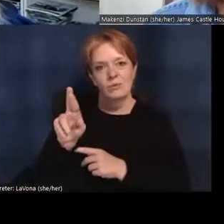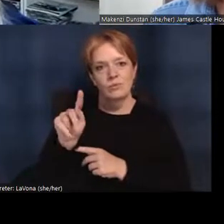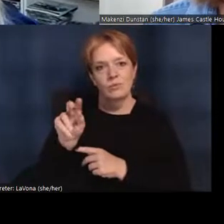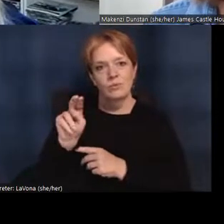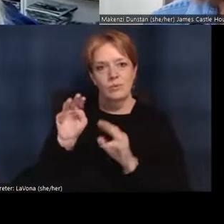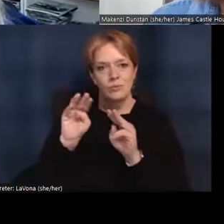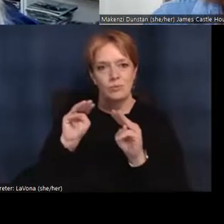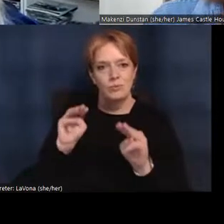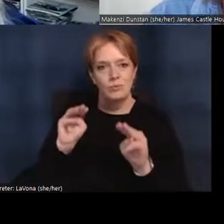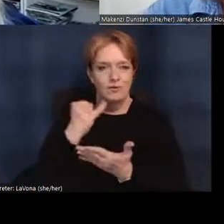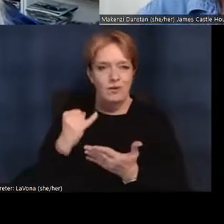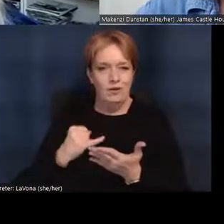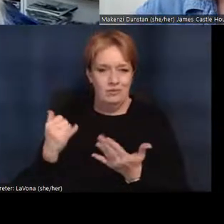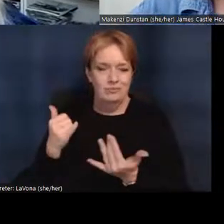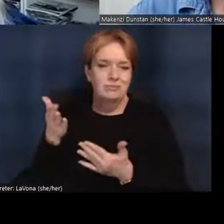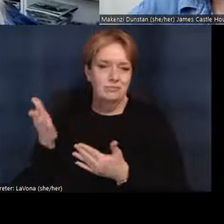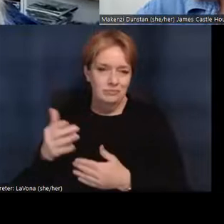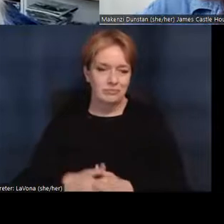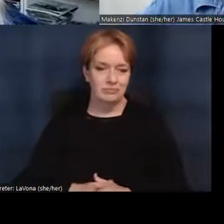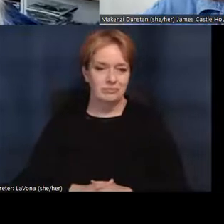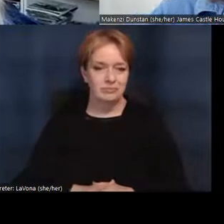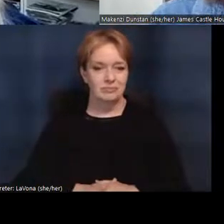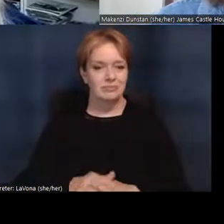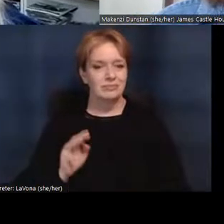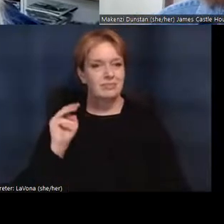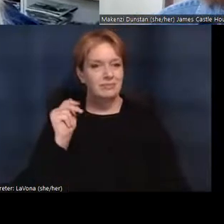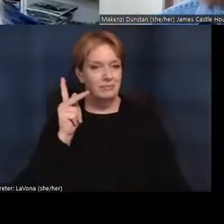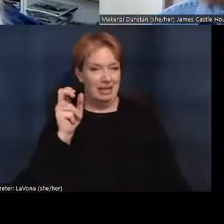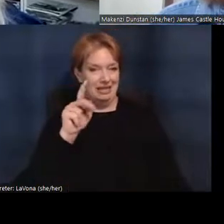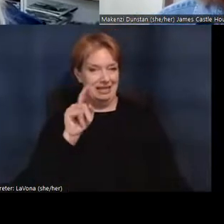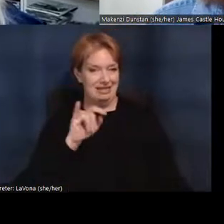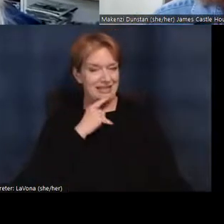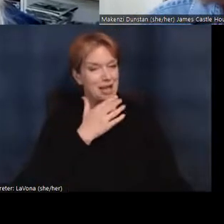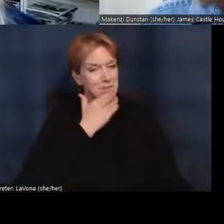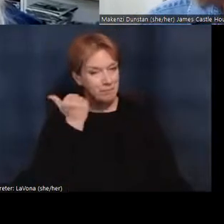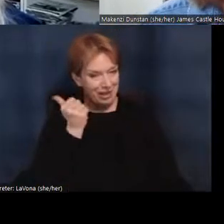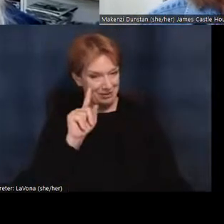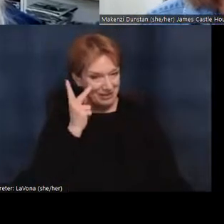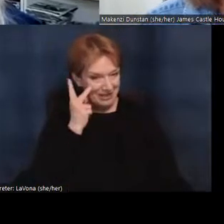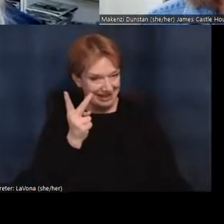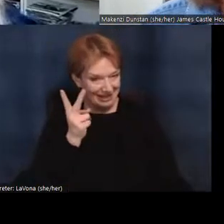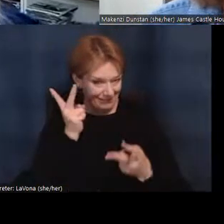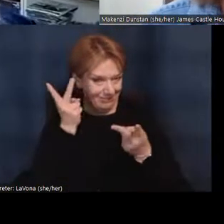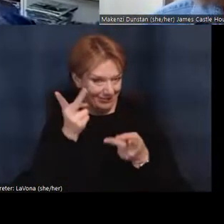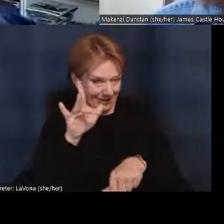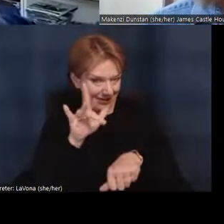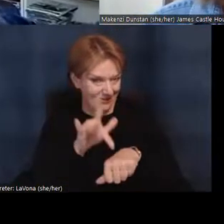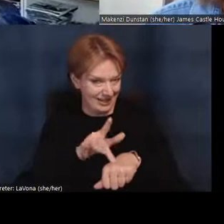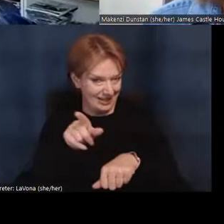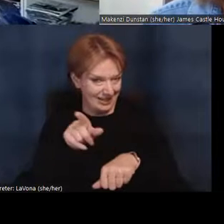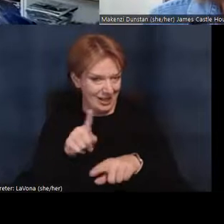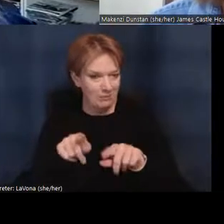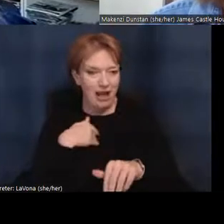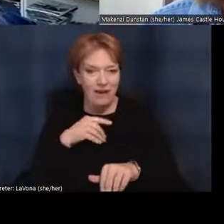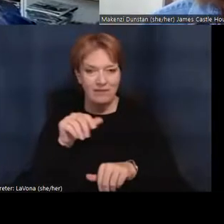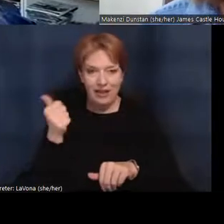Yes, wonderful. So the best place probably to see her work is coming to visit, but it is elsewhere in the world